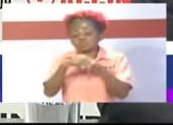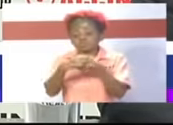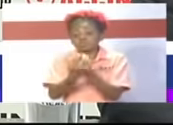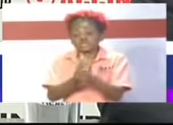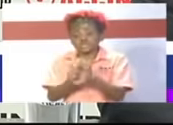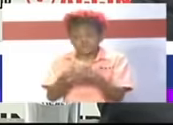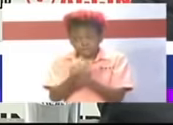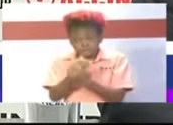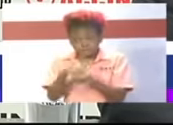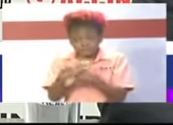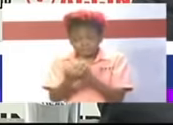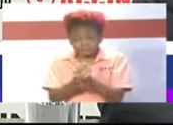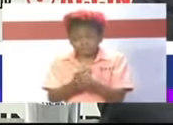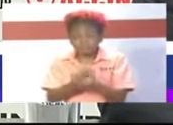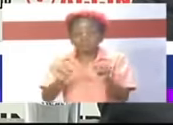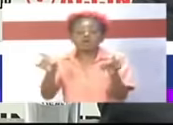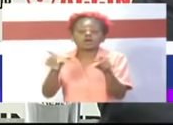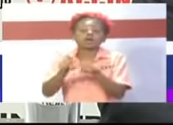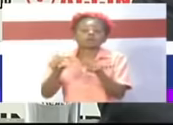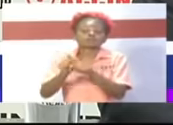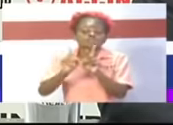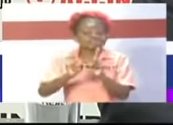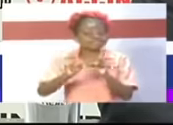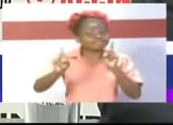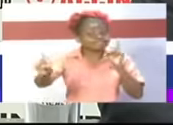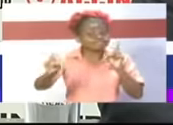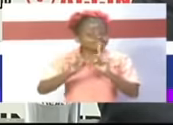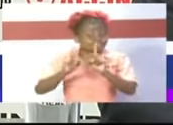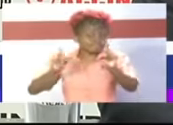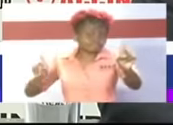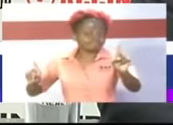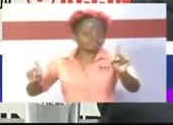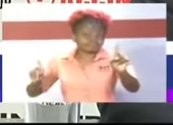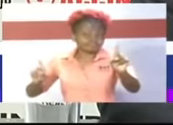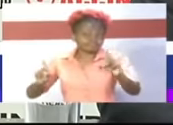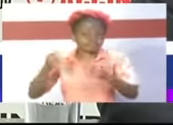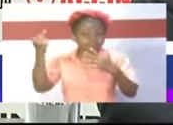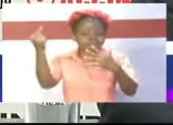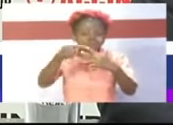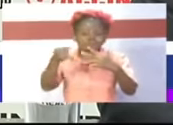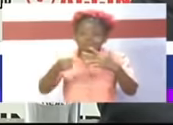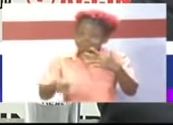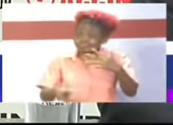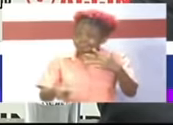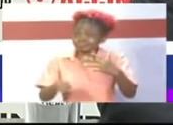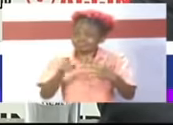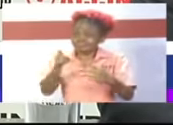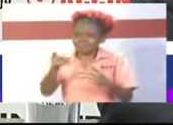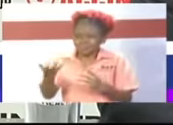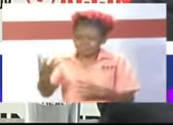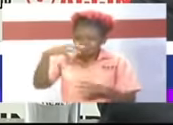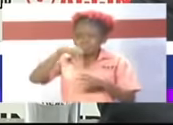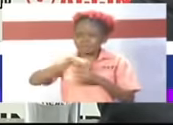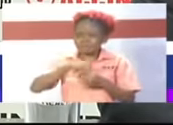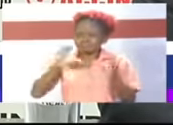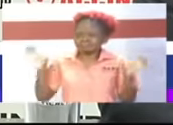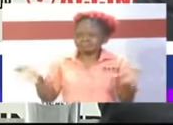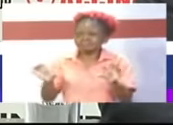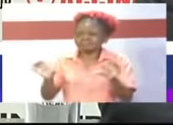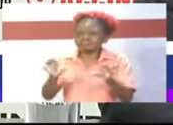are the only things that are really going to help us to reduce that rapid increase that is possible if we